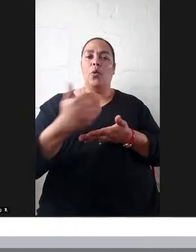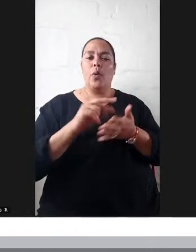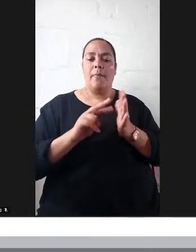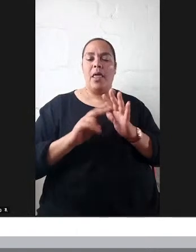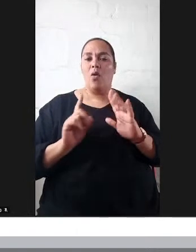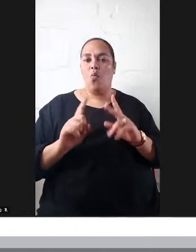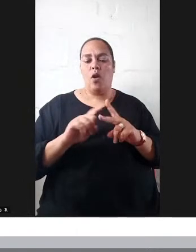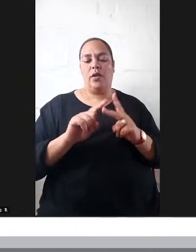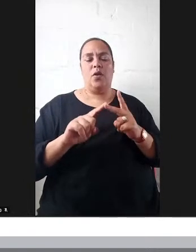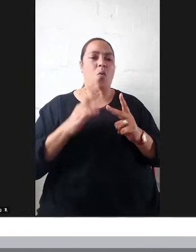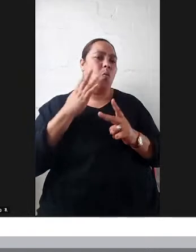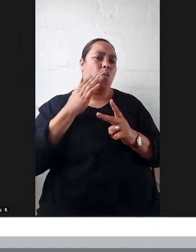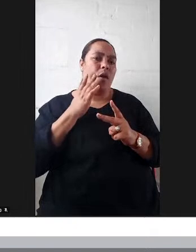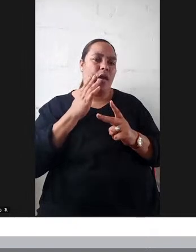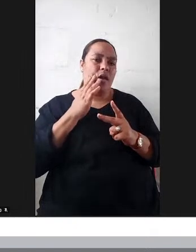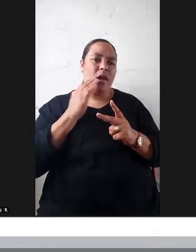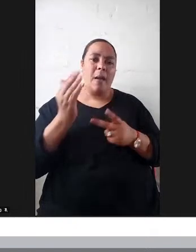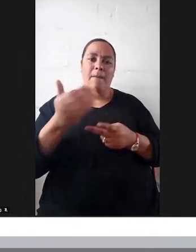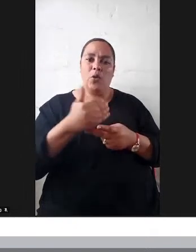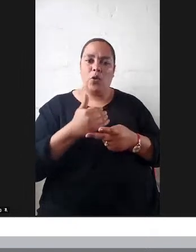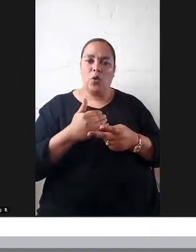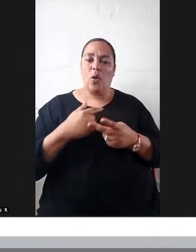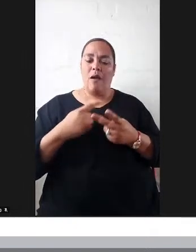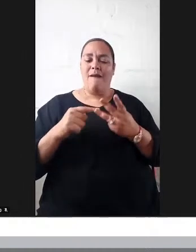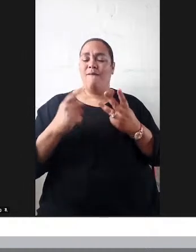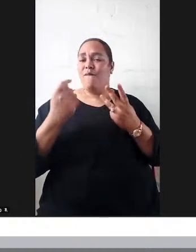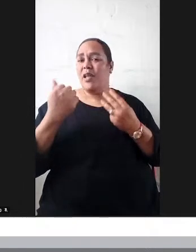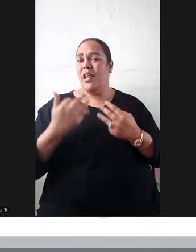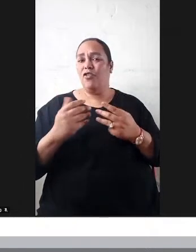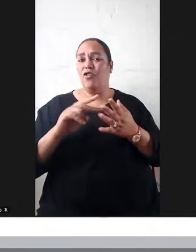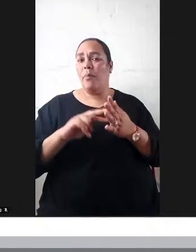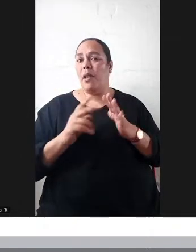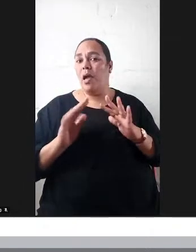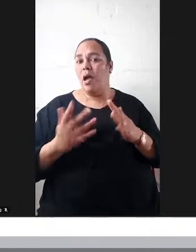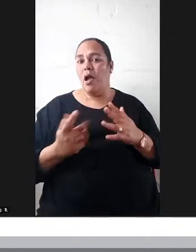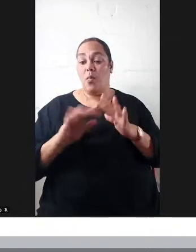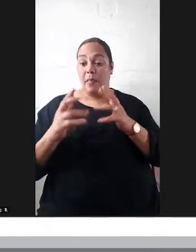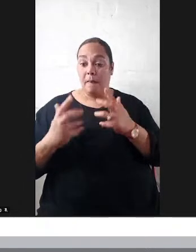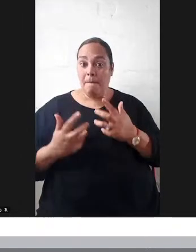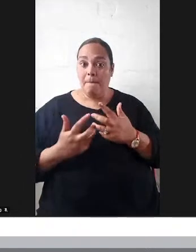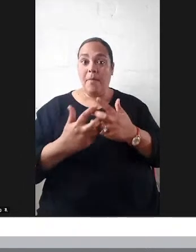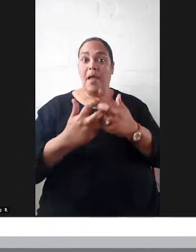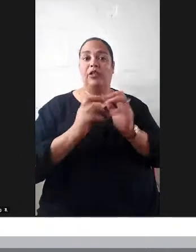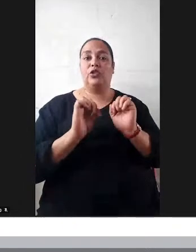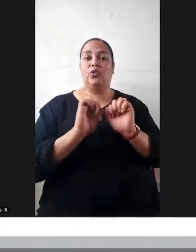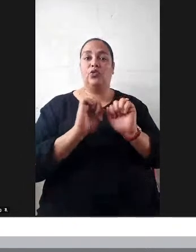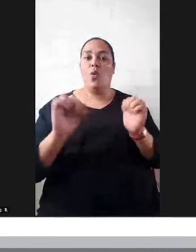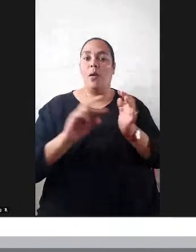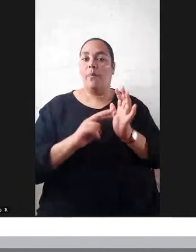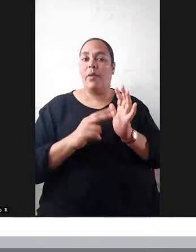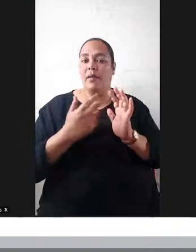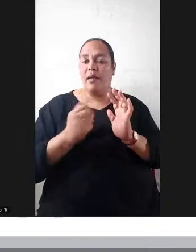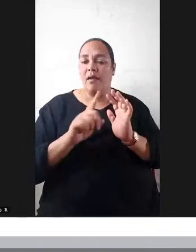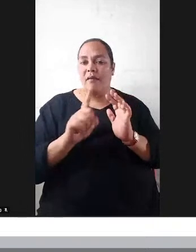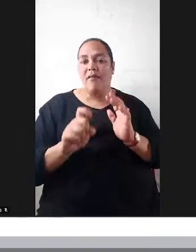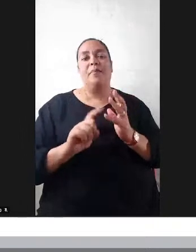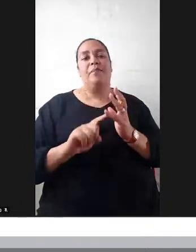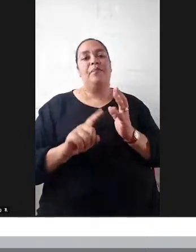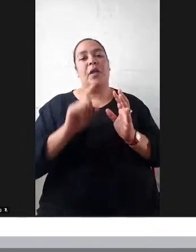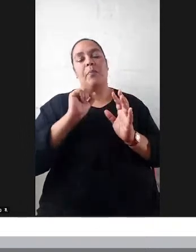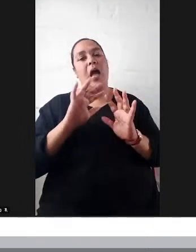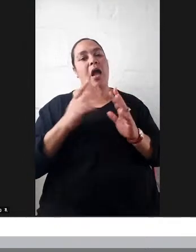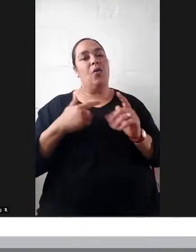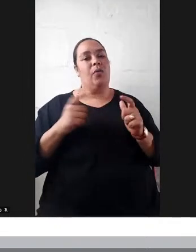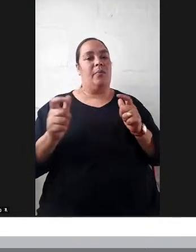to procure? What's our financial planning like? Does that match up with the procurement planning? And how are we managing